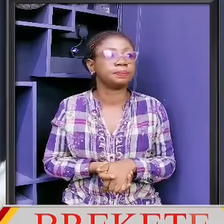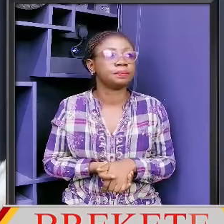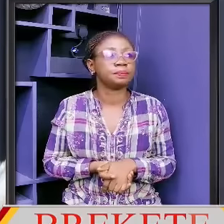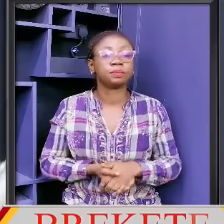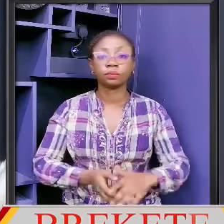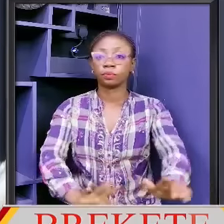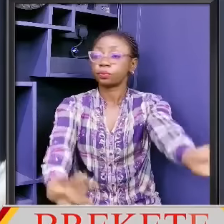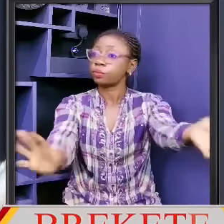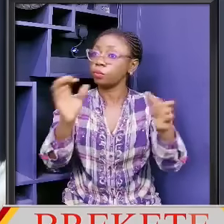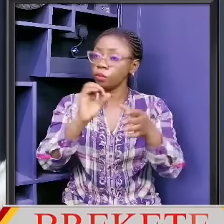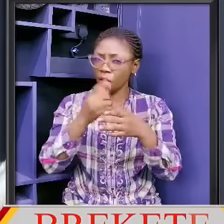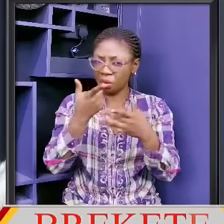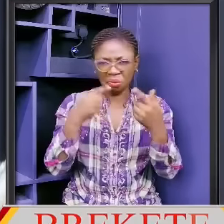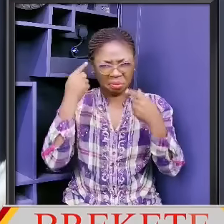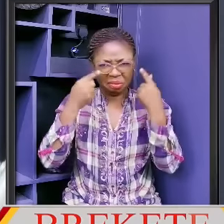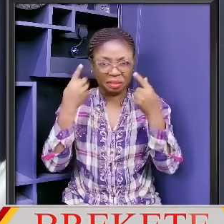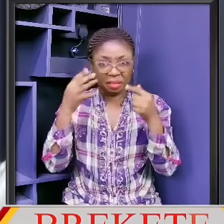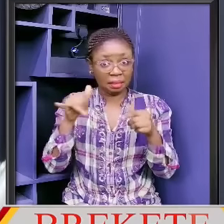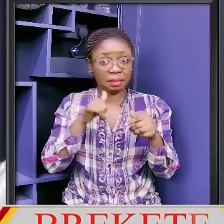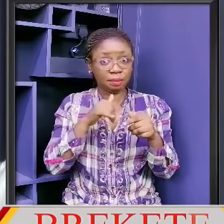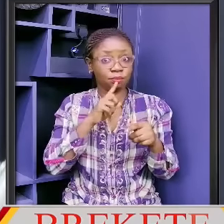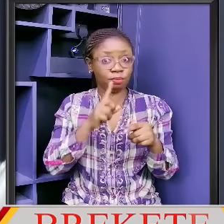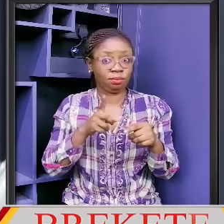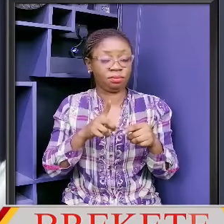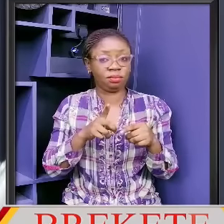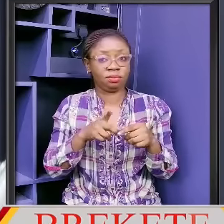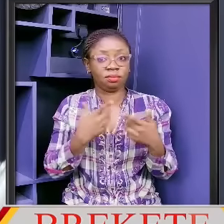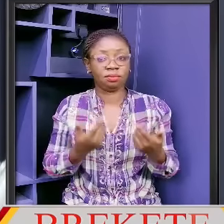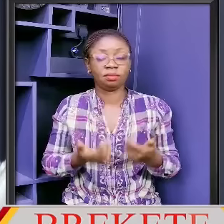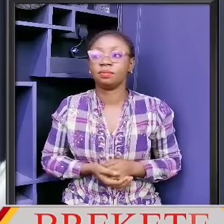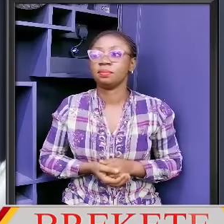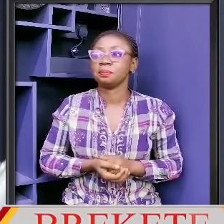Abi una do no sense and like that. Yes.